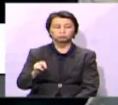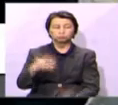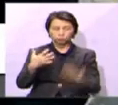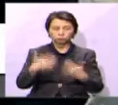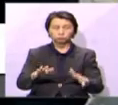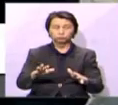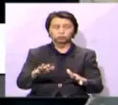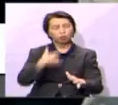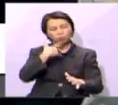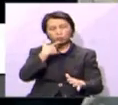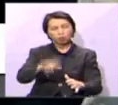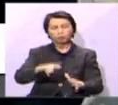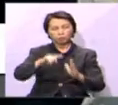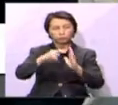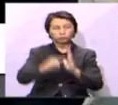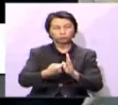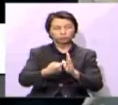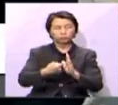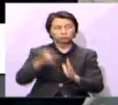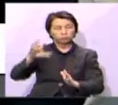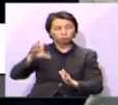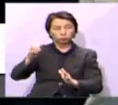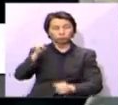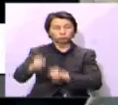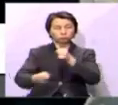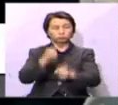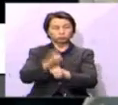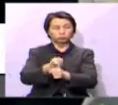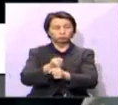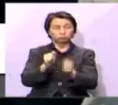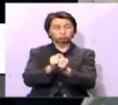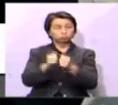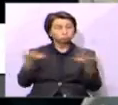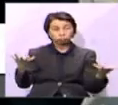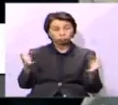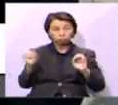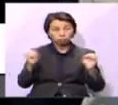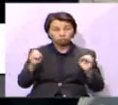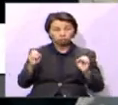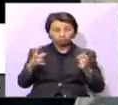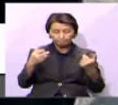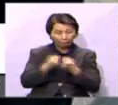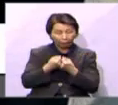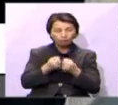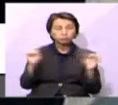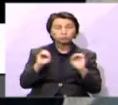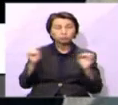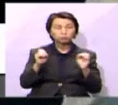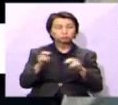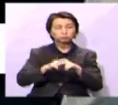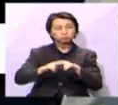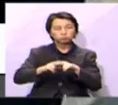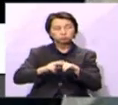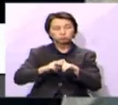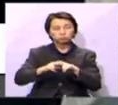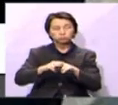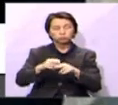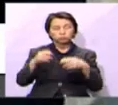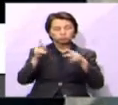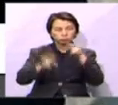operated for almost 50 years without any fatal human